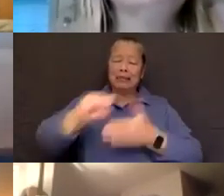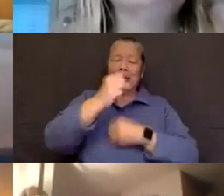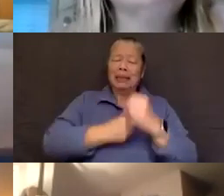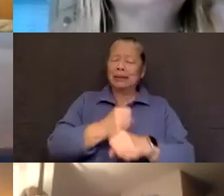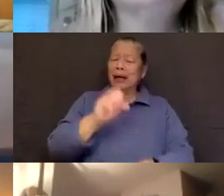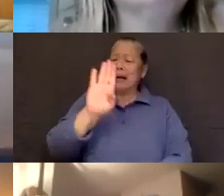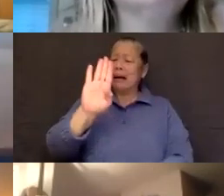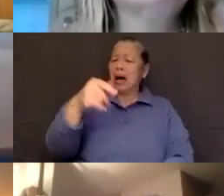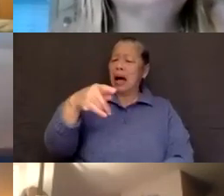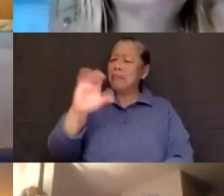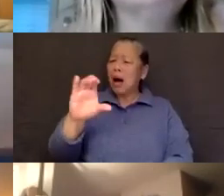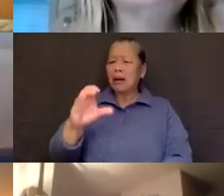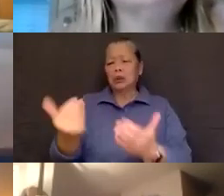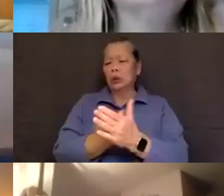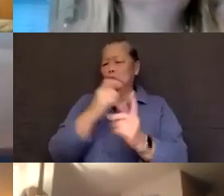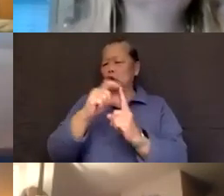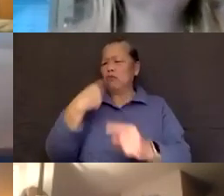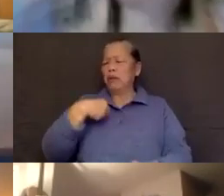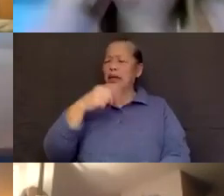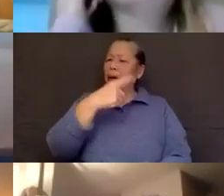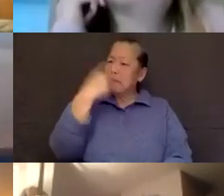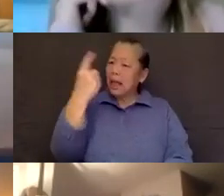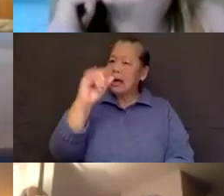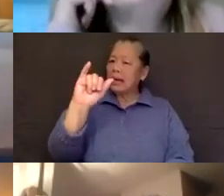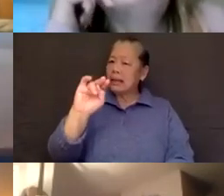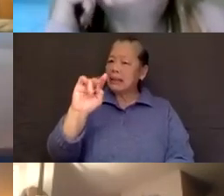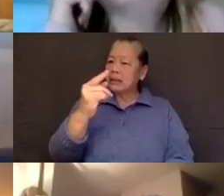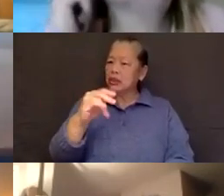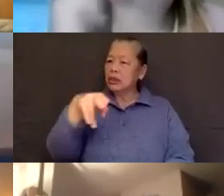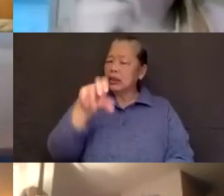Black Indigenous People of Color. I appreciate learning a new term tonight. Thank you all.